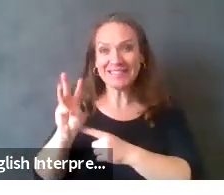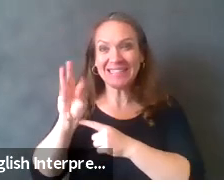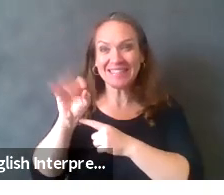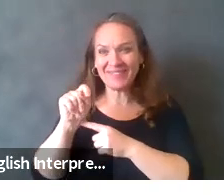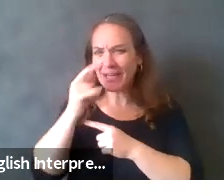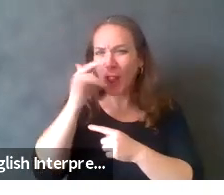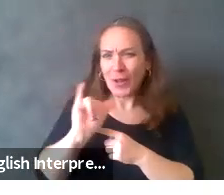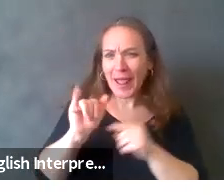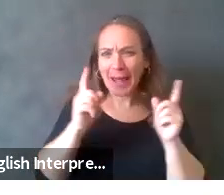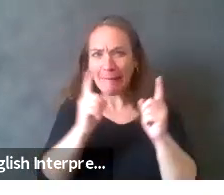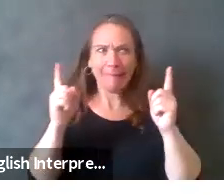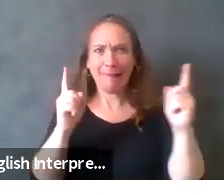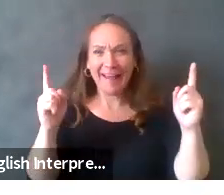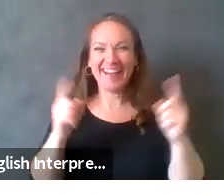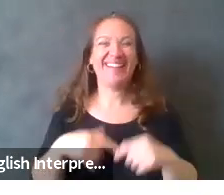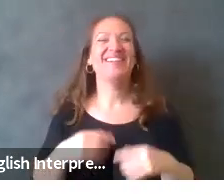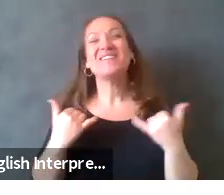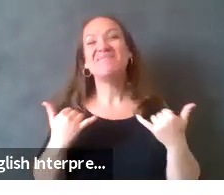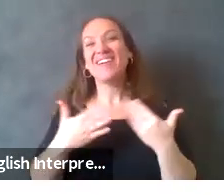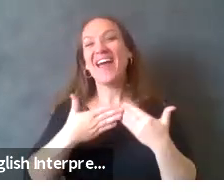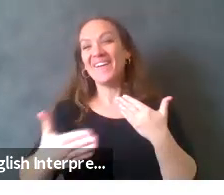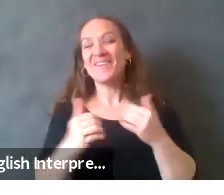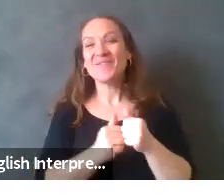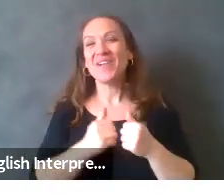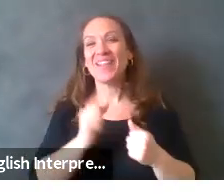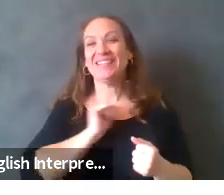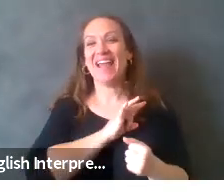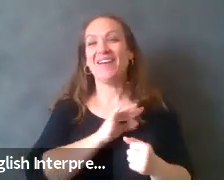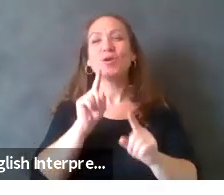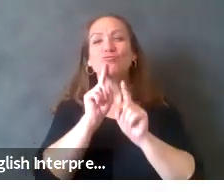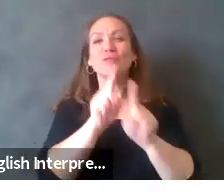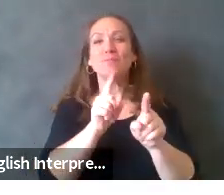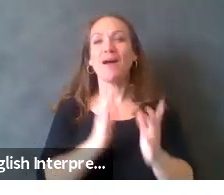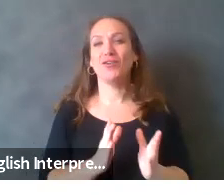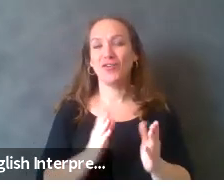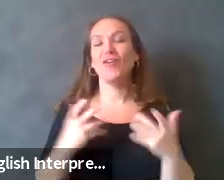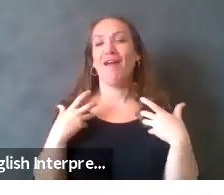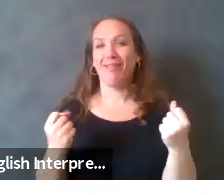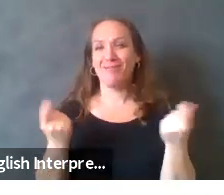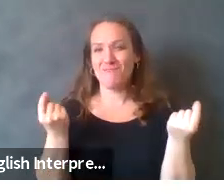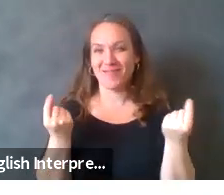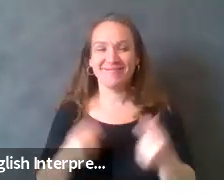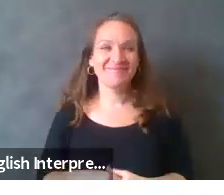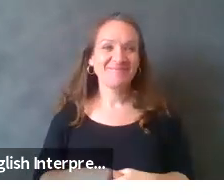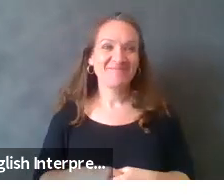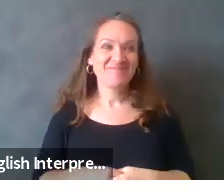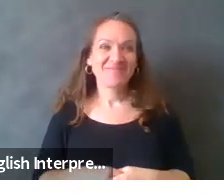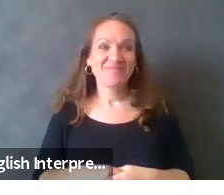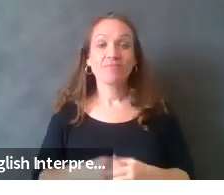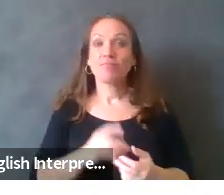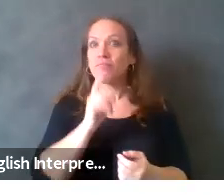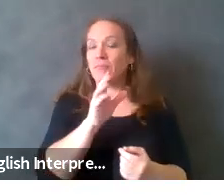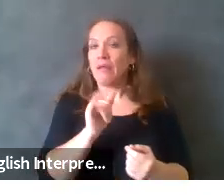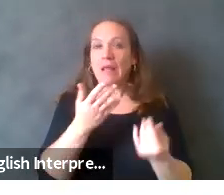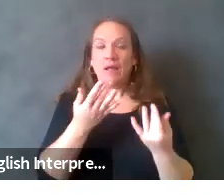this is about responder help. So next slide, please. So responder health really is critical